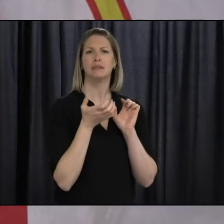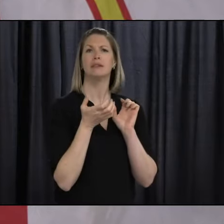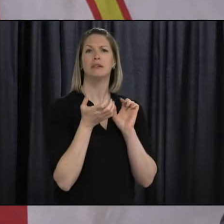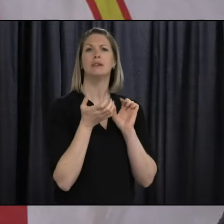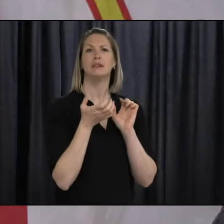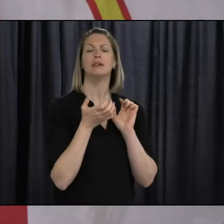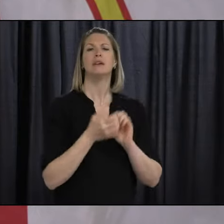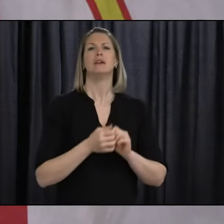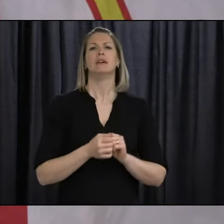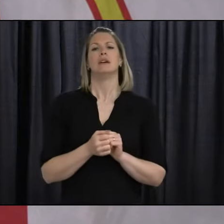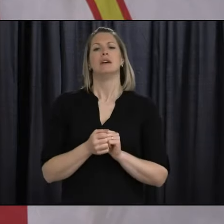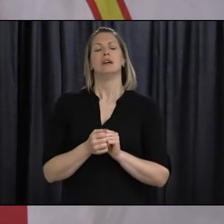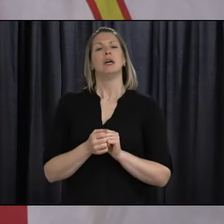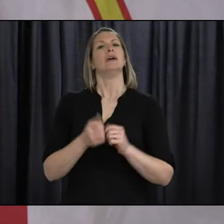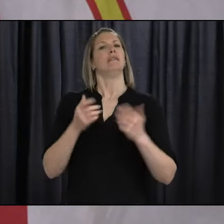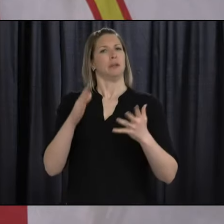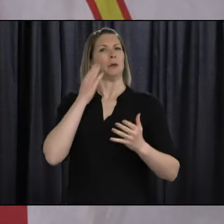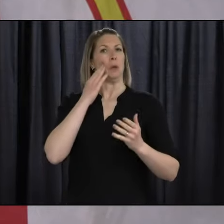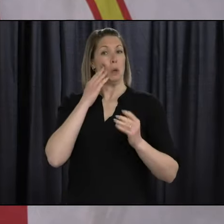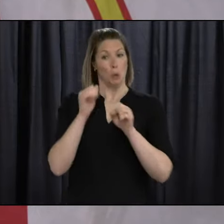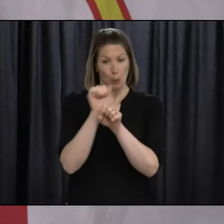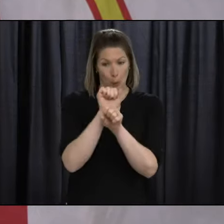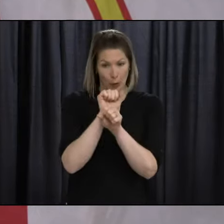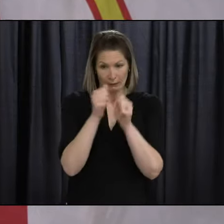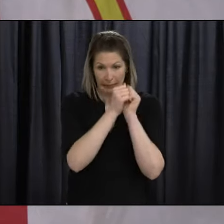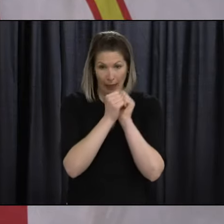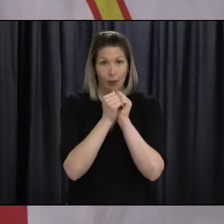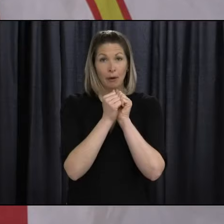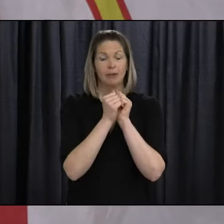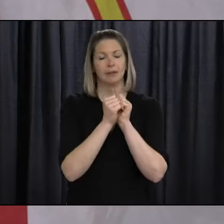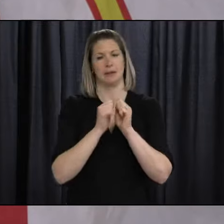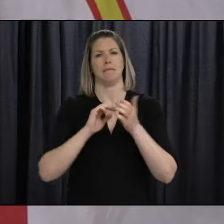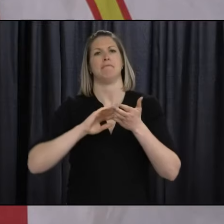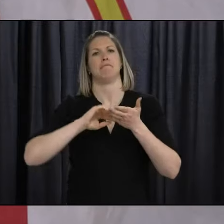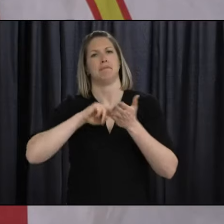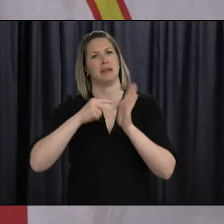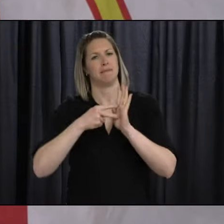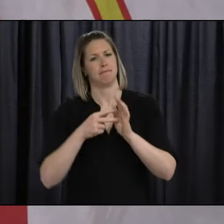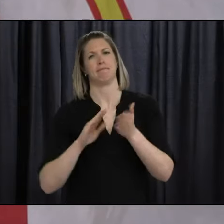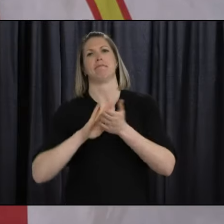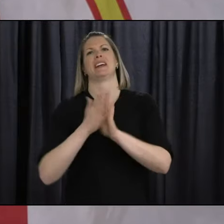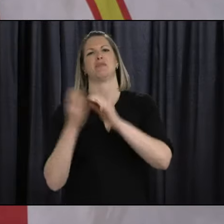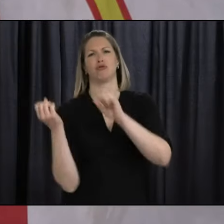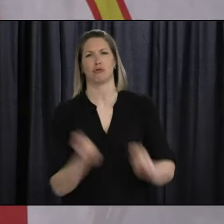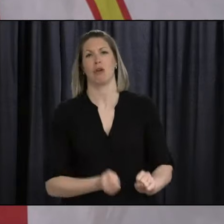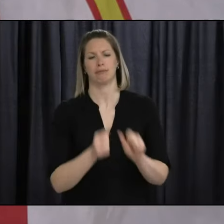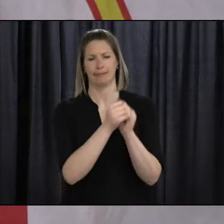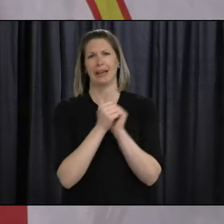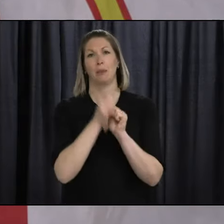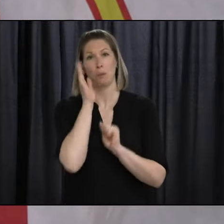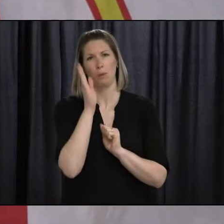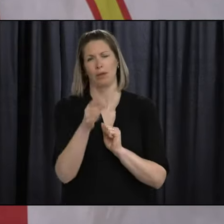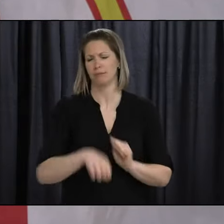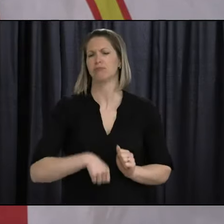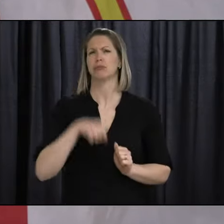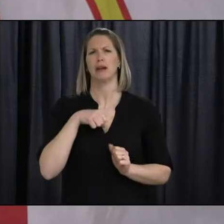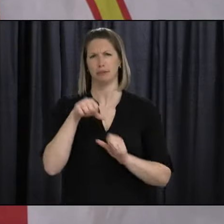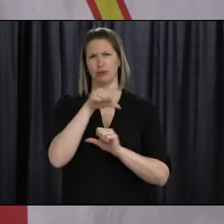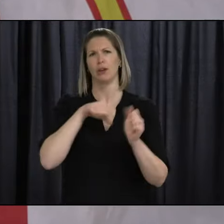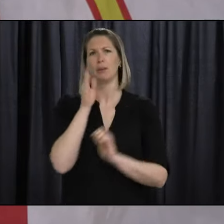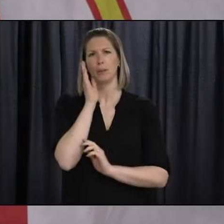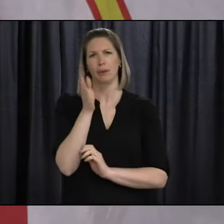that, and together we will get through this. We started out our briefings this week reminding everybody